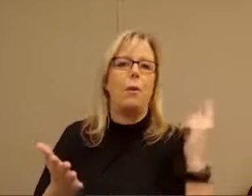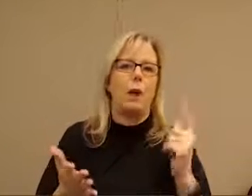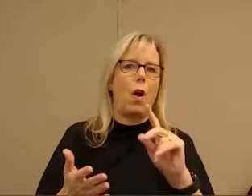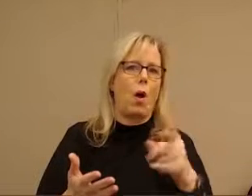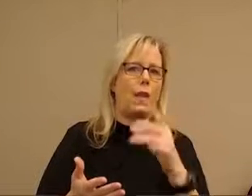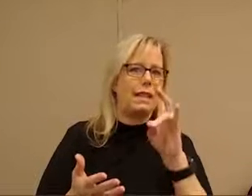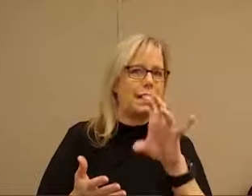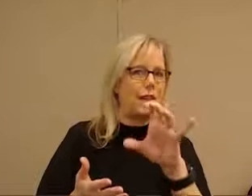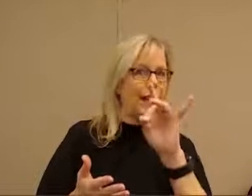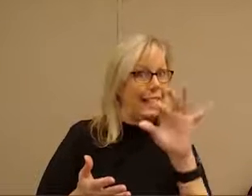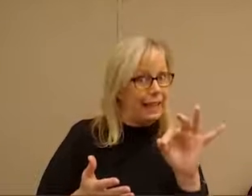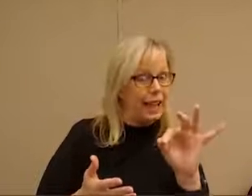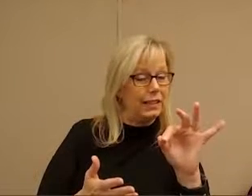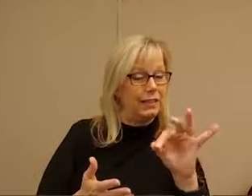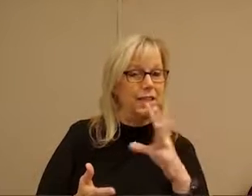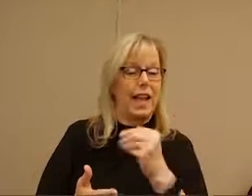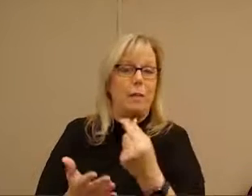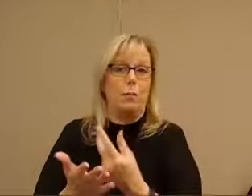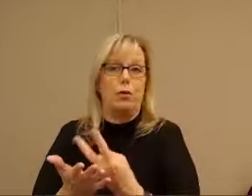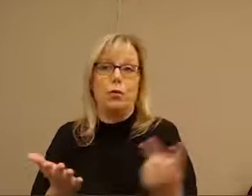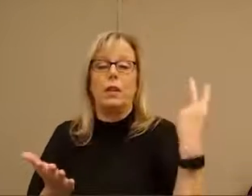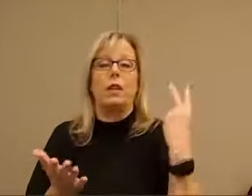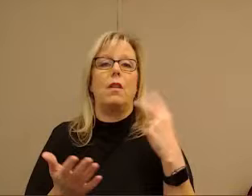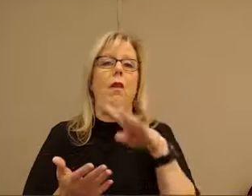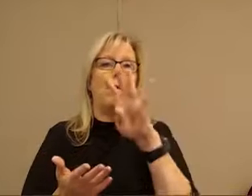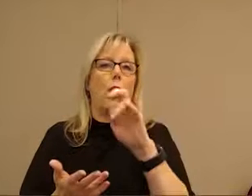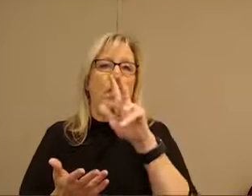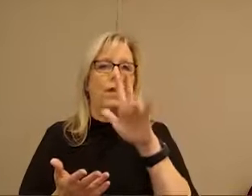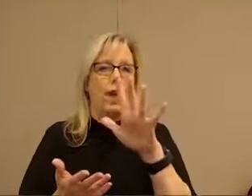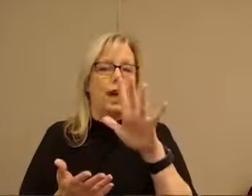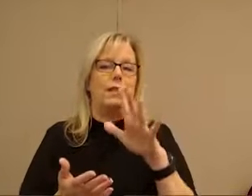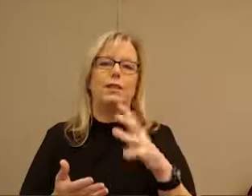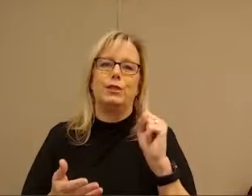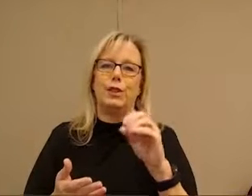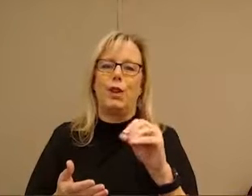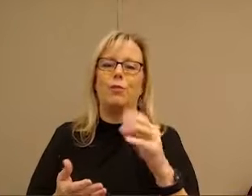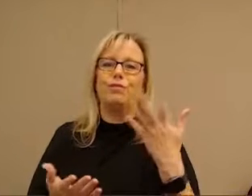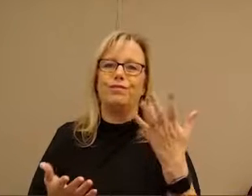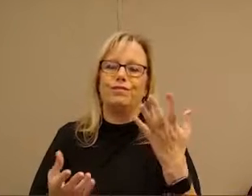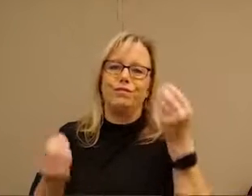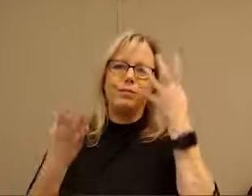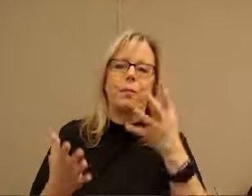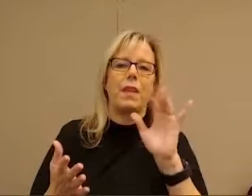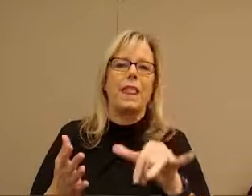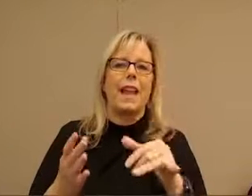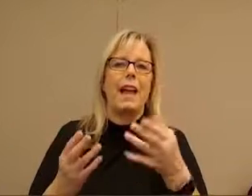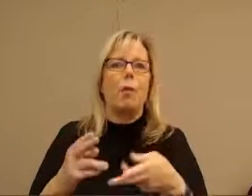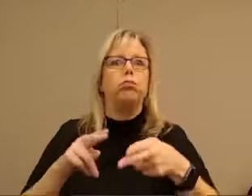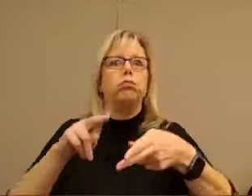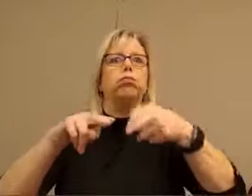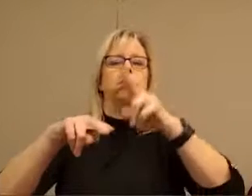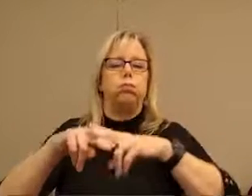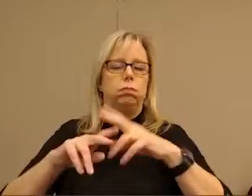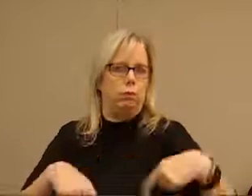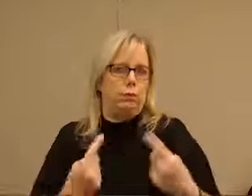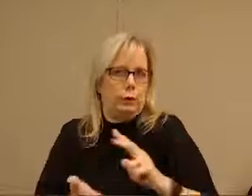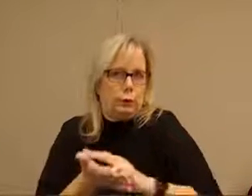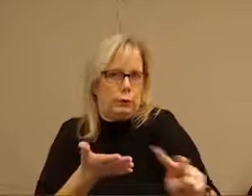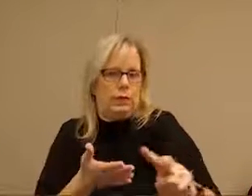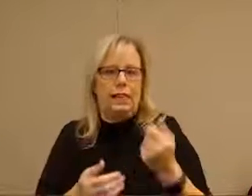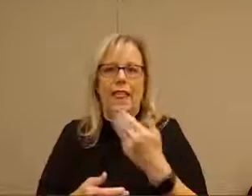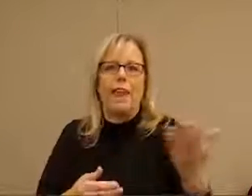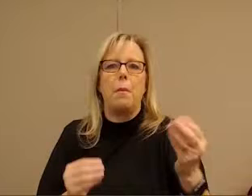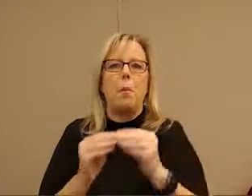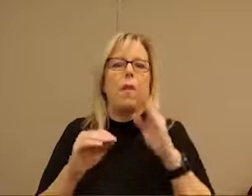at 789 and the week prior was at 435. So they can tell you how it's grown over the last 2 weeks. Anything